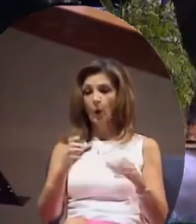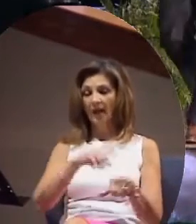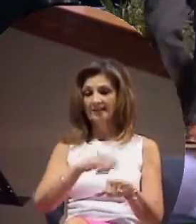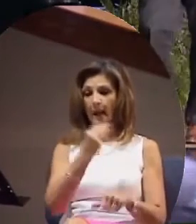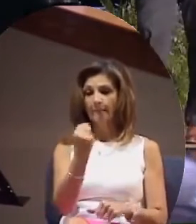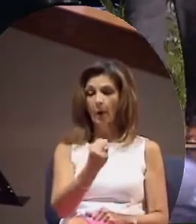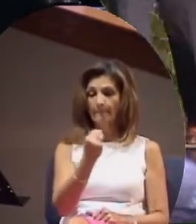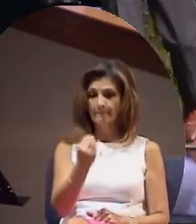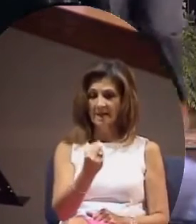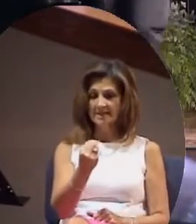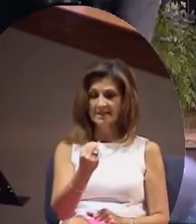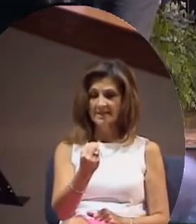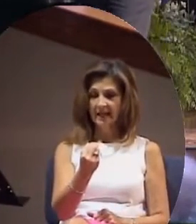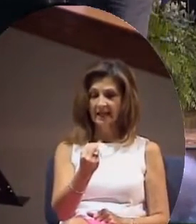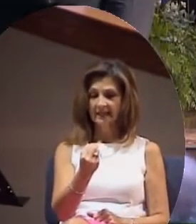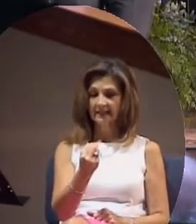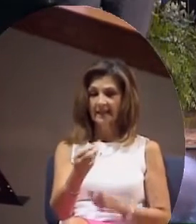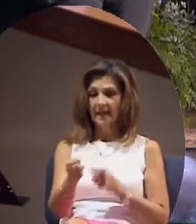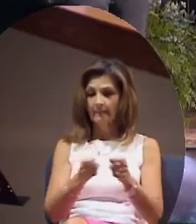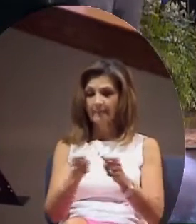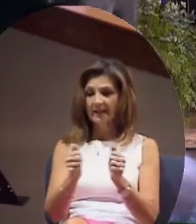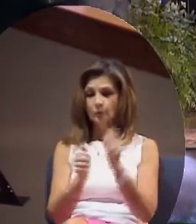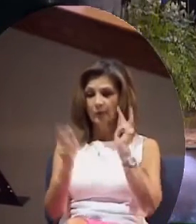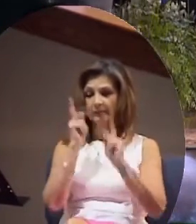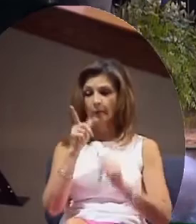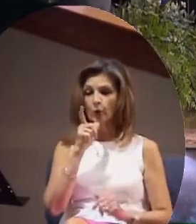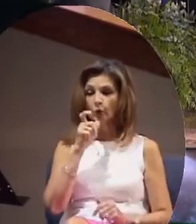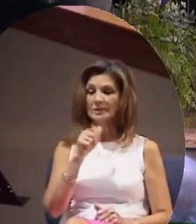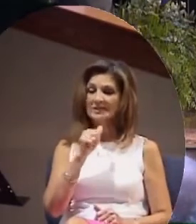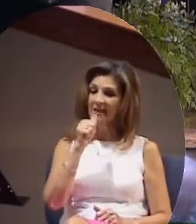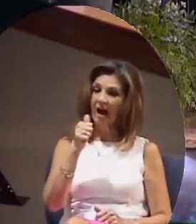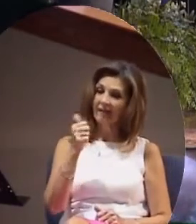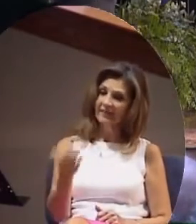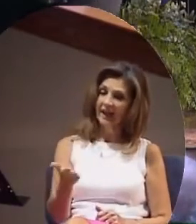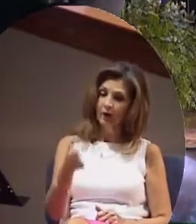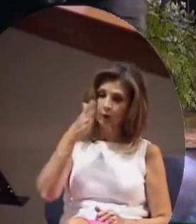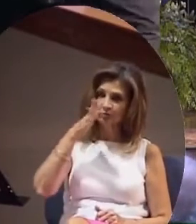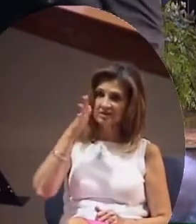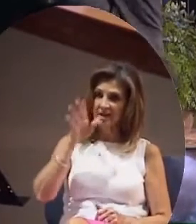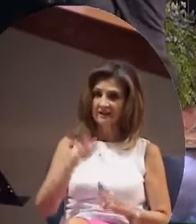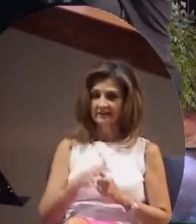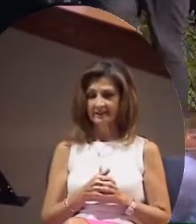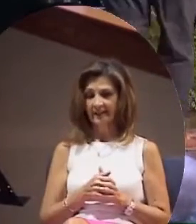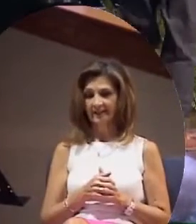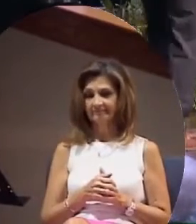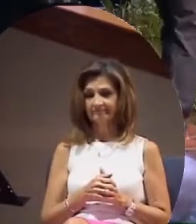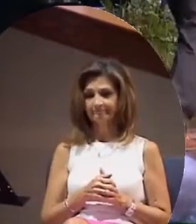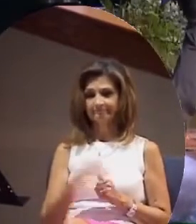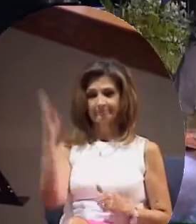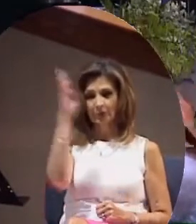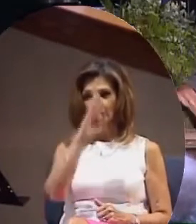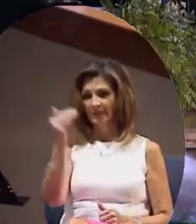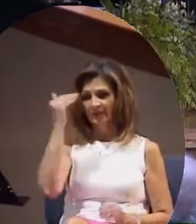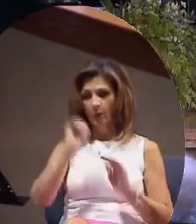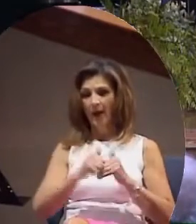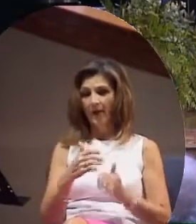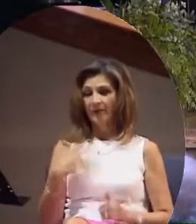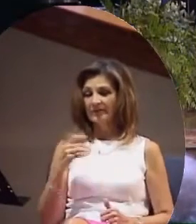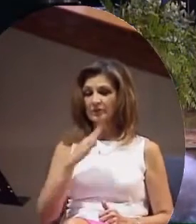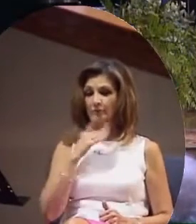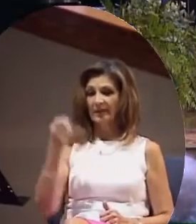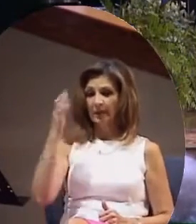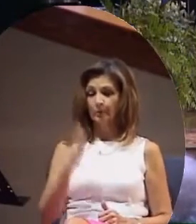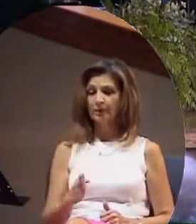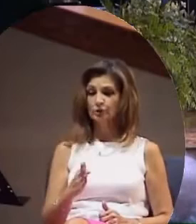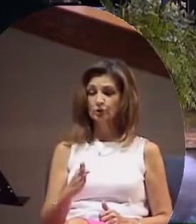on Monday dealing with folks who was not there on Sunday. Oh, you would never know how it feels to be a preacher